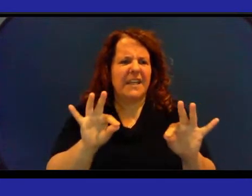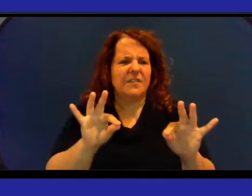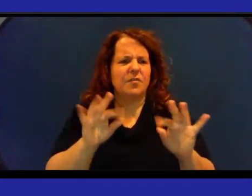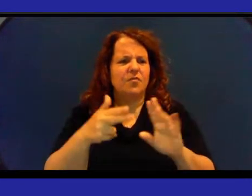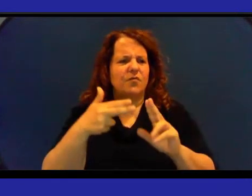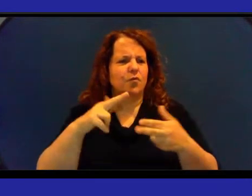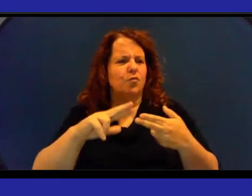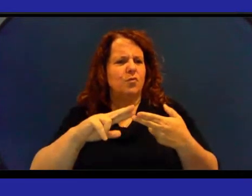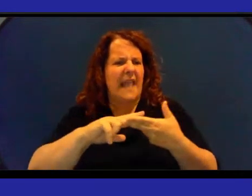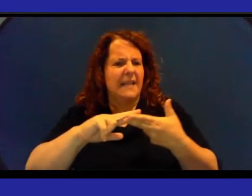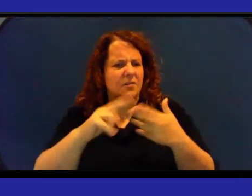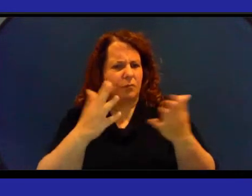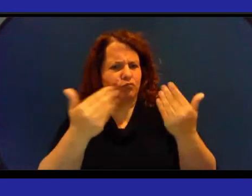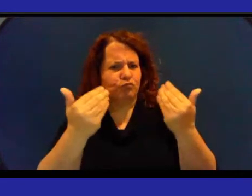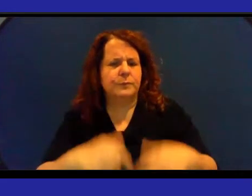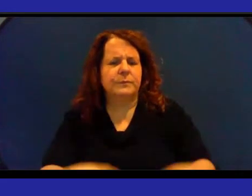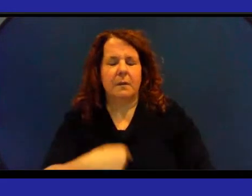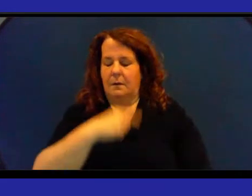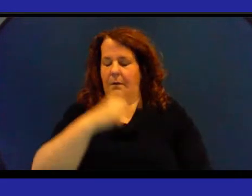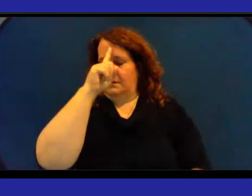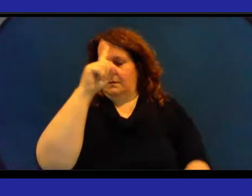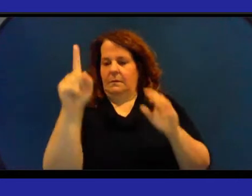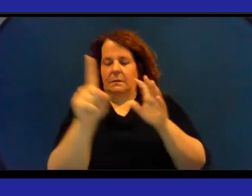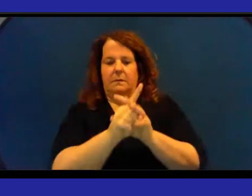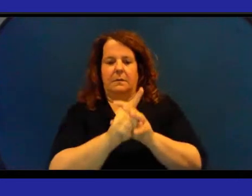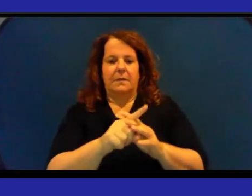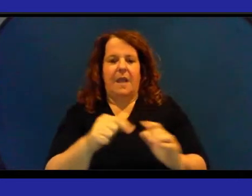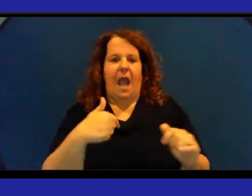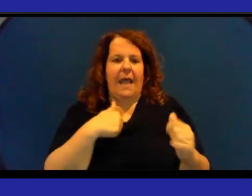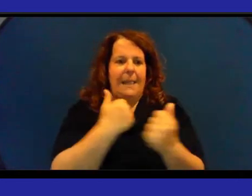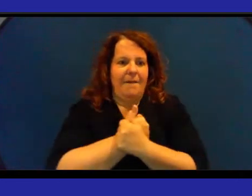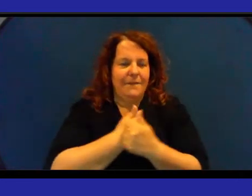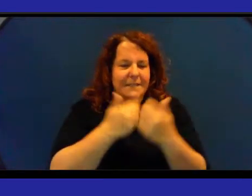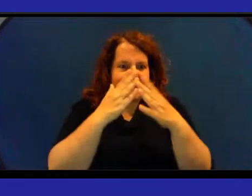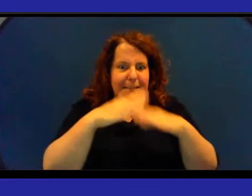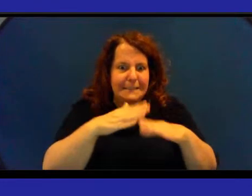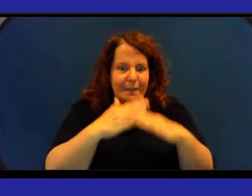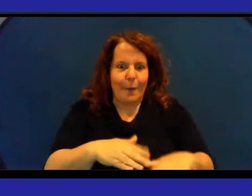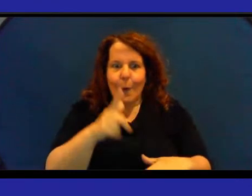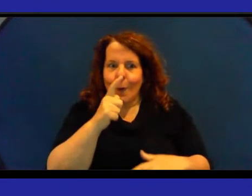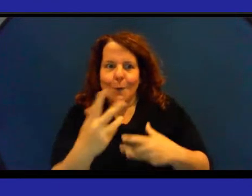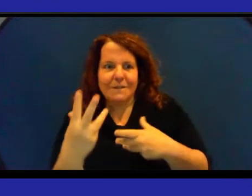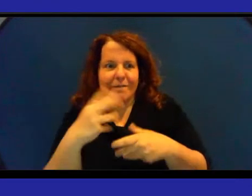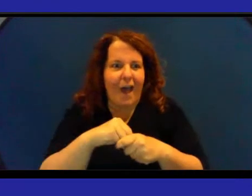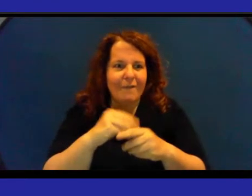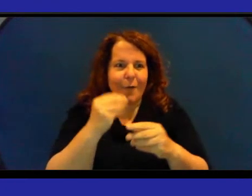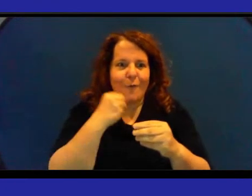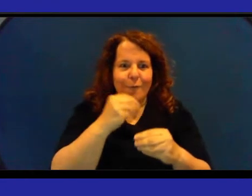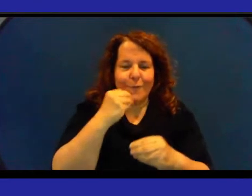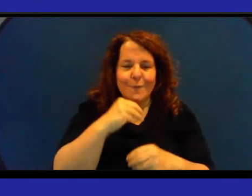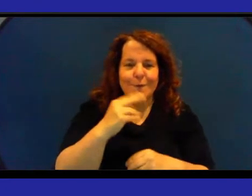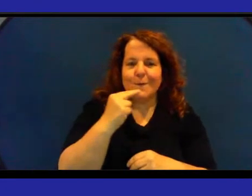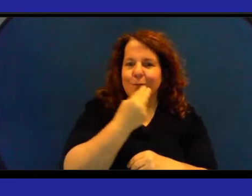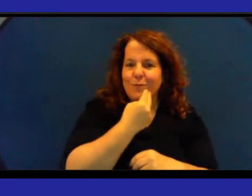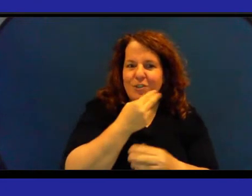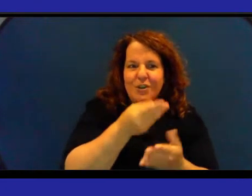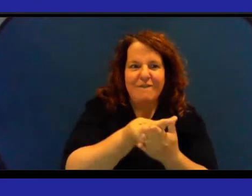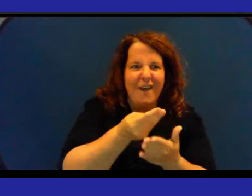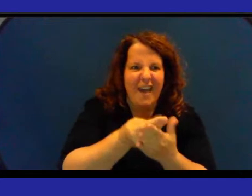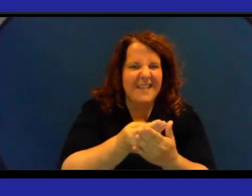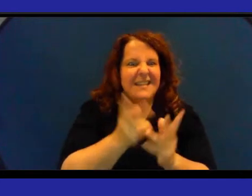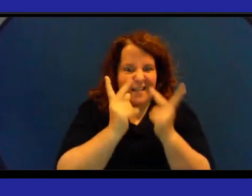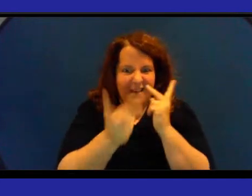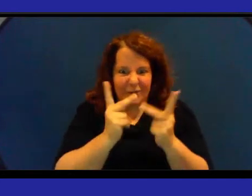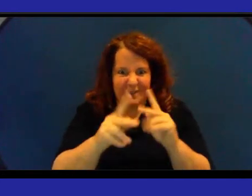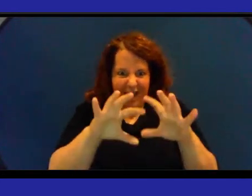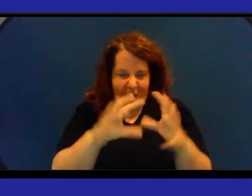questions. and it occurred to me because I love this breakdown of who's participating in the food and nutrition fund and what the staff makeup looks